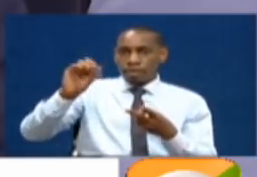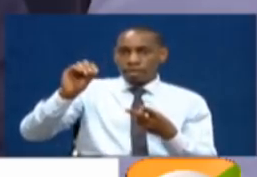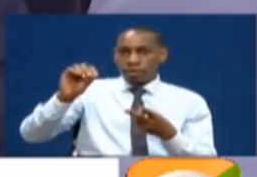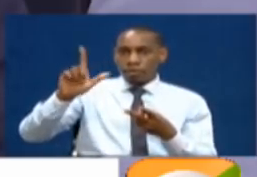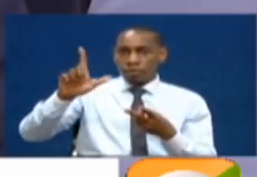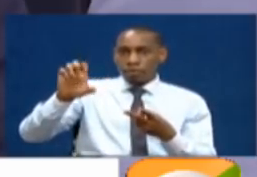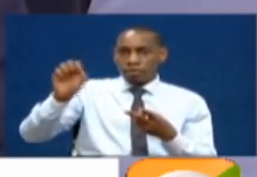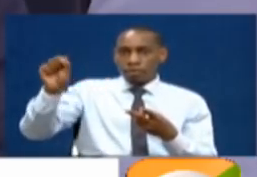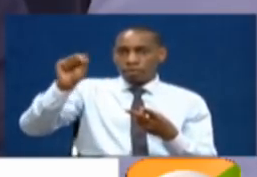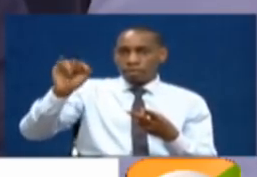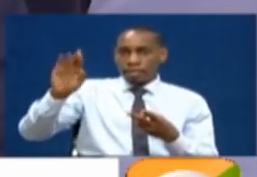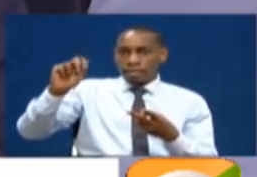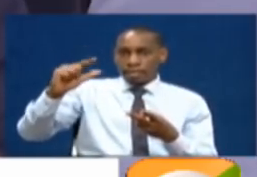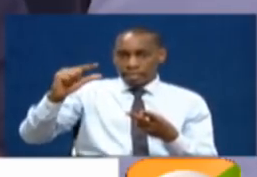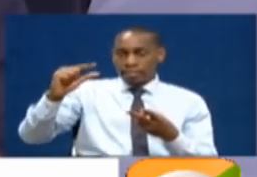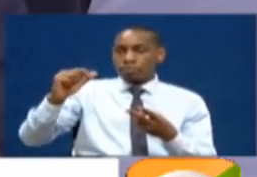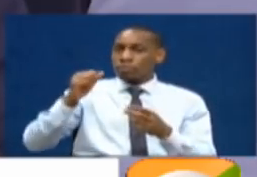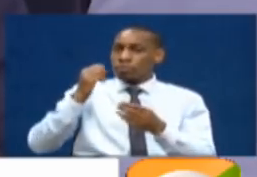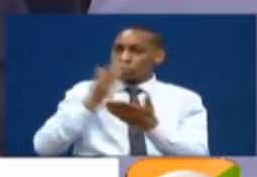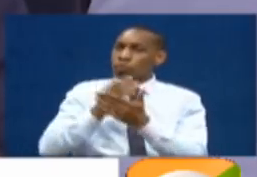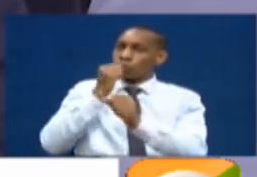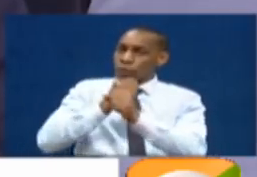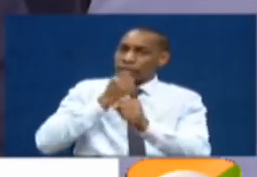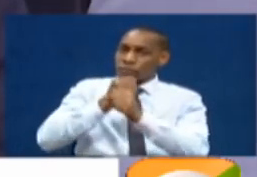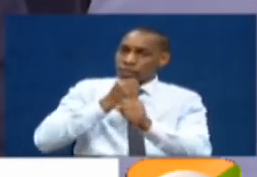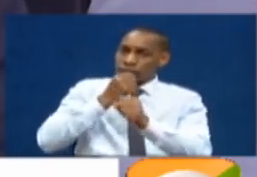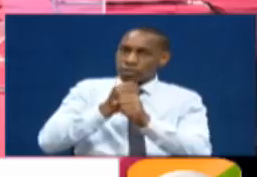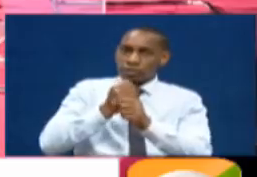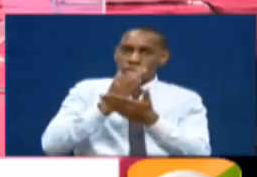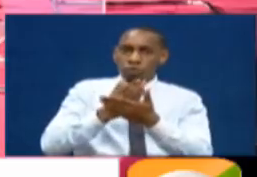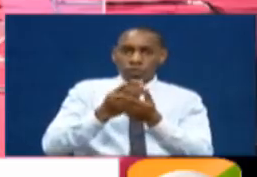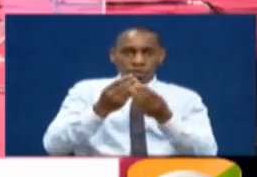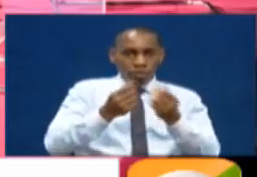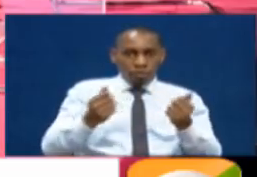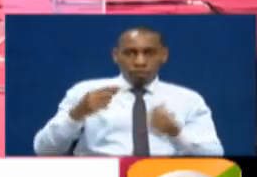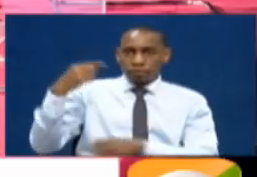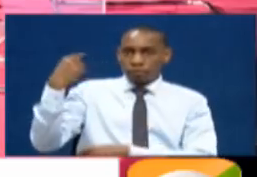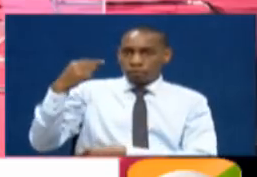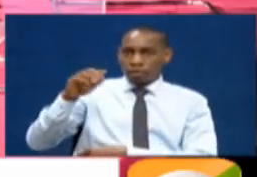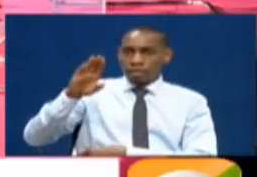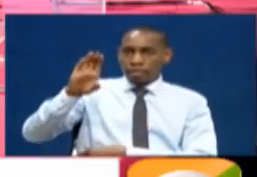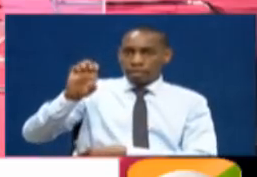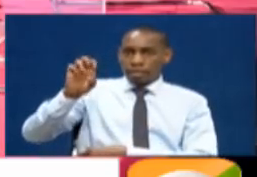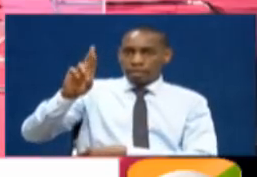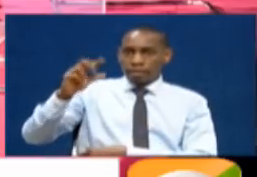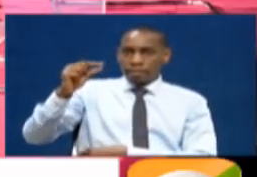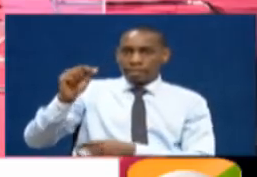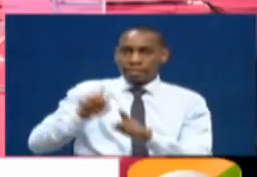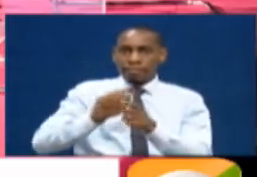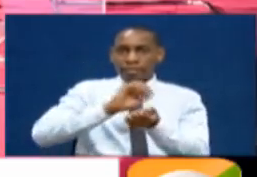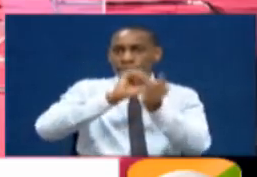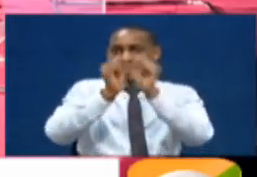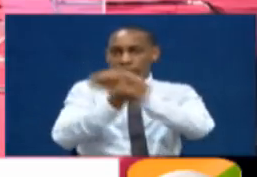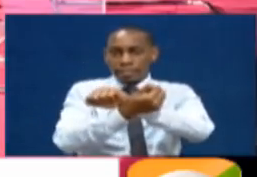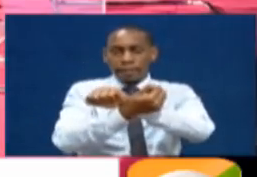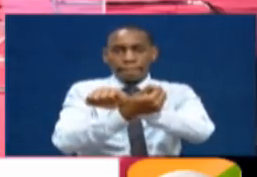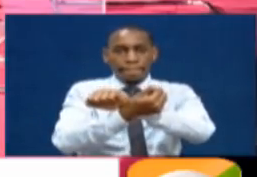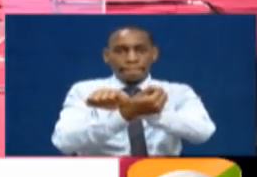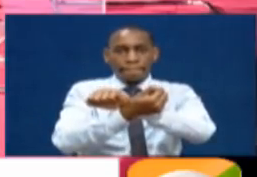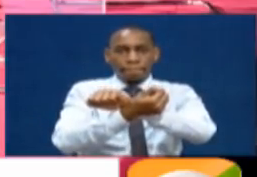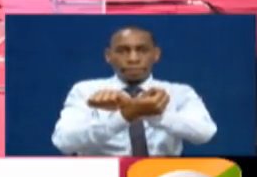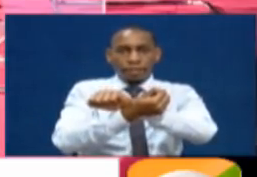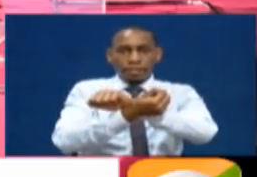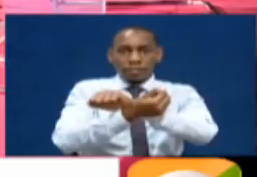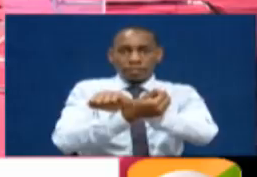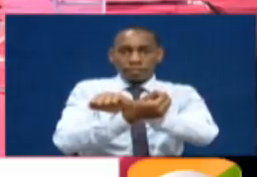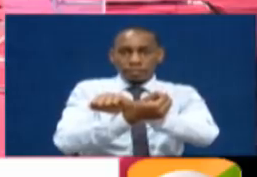talk about how you did so much work to bring to an end Goldenberg and to rectify and turn around the ship that